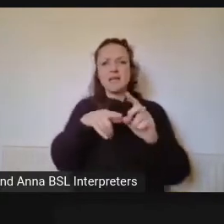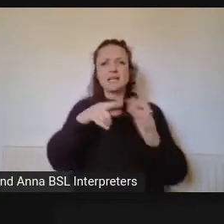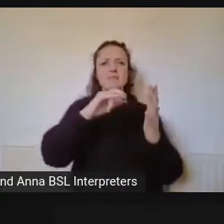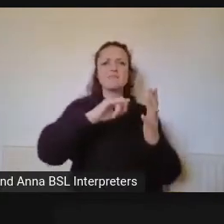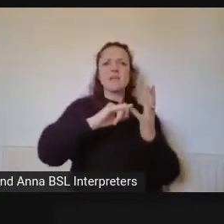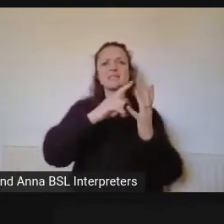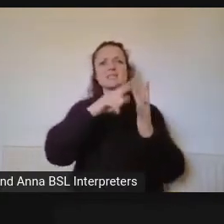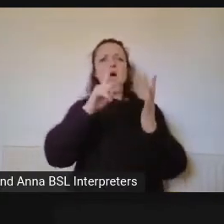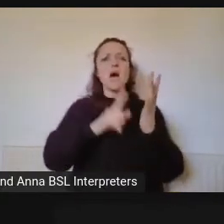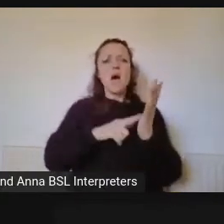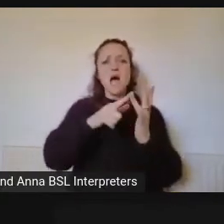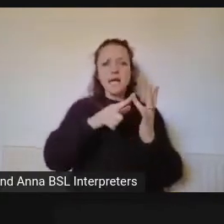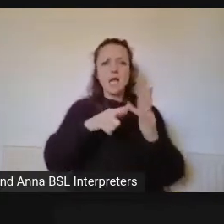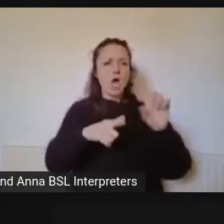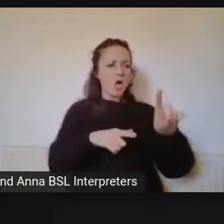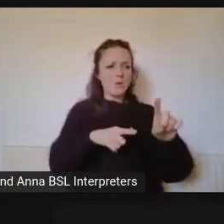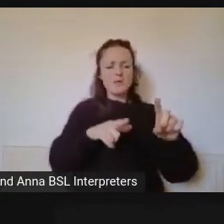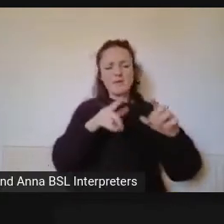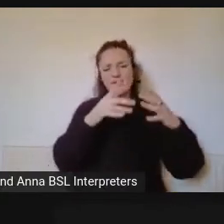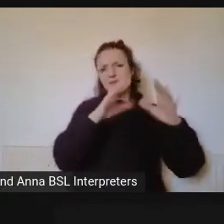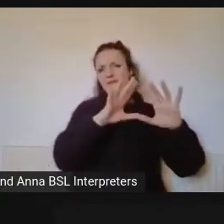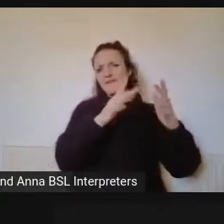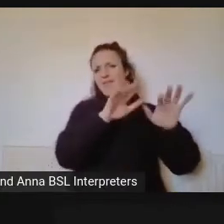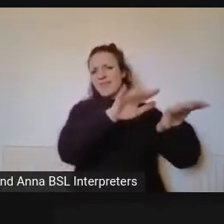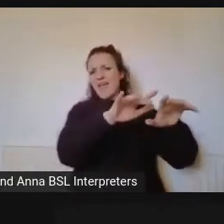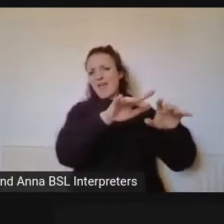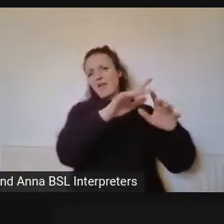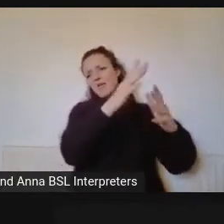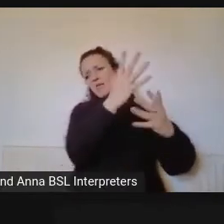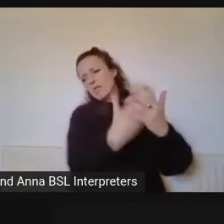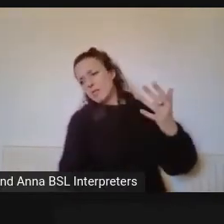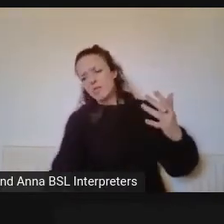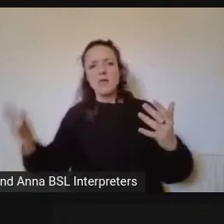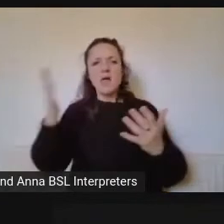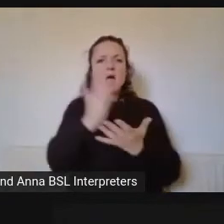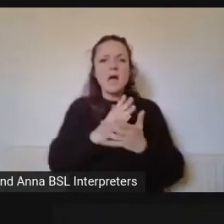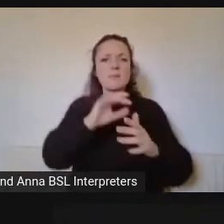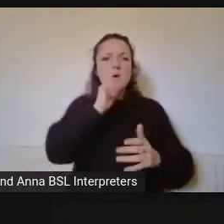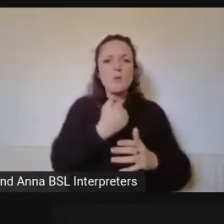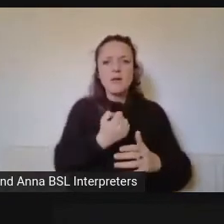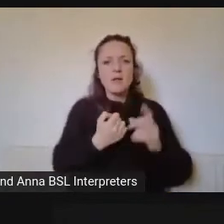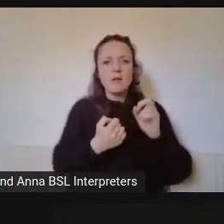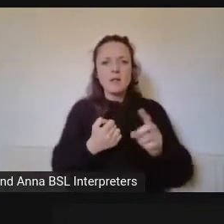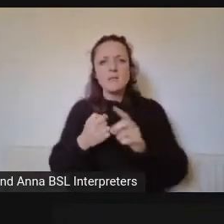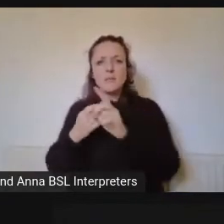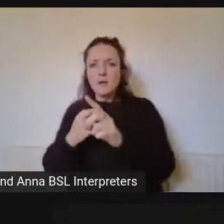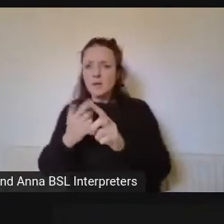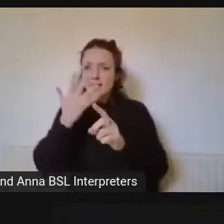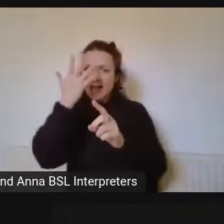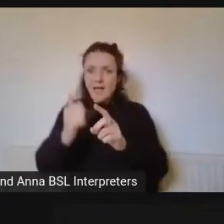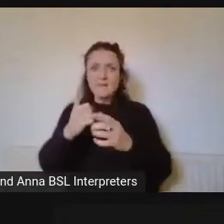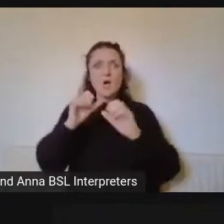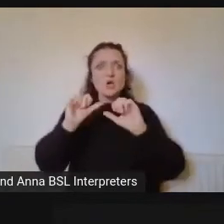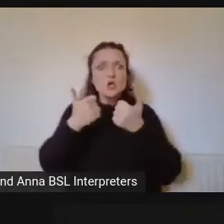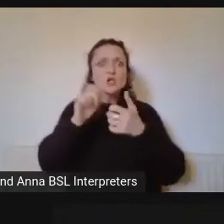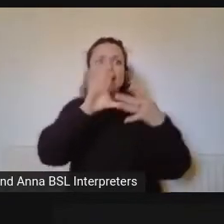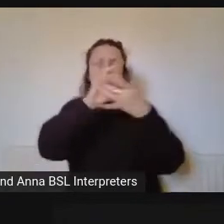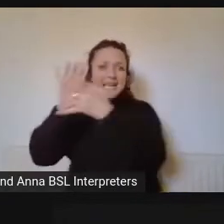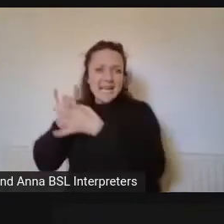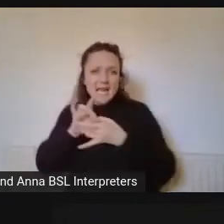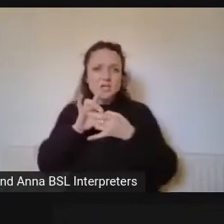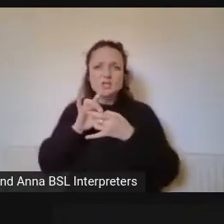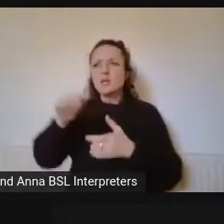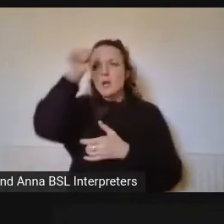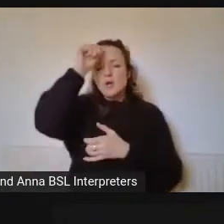being connected and open with those data sets, we can start to really see where we're making progress and where we're falling down.